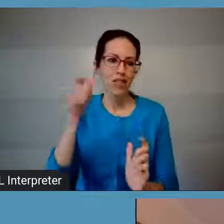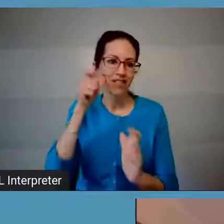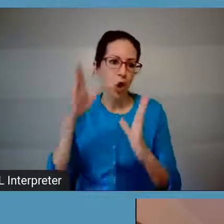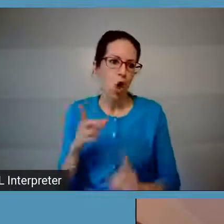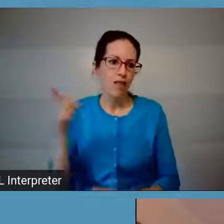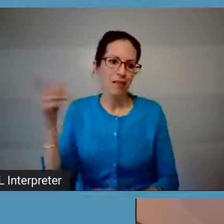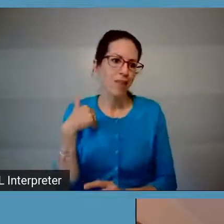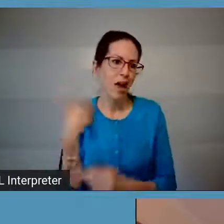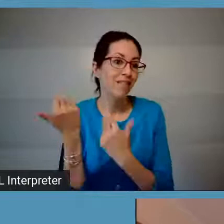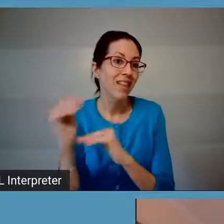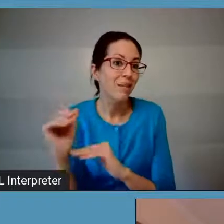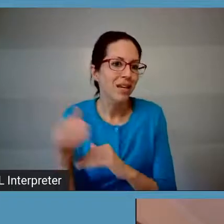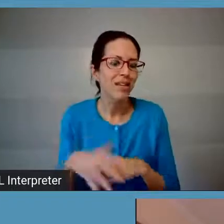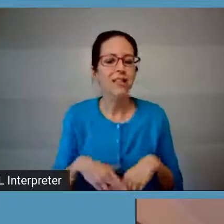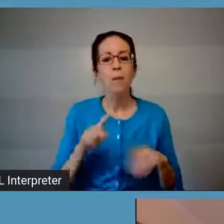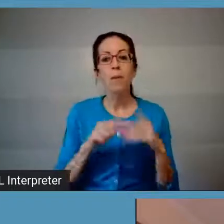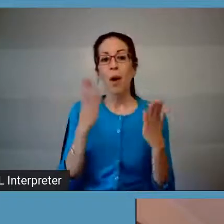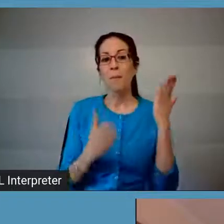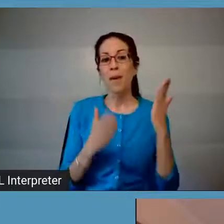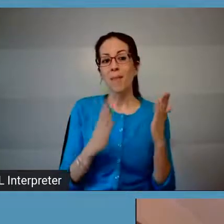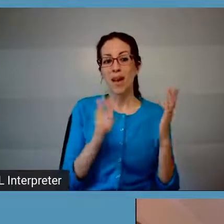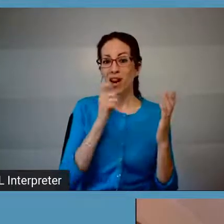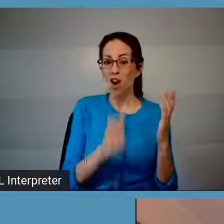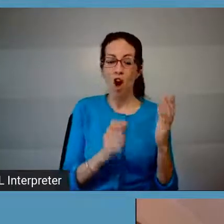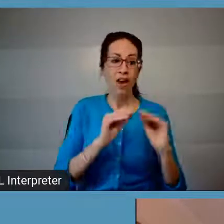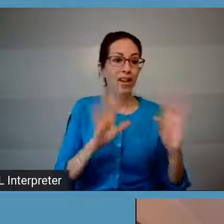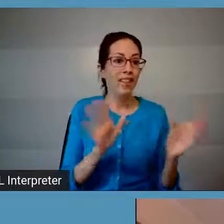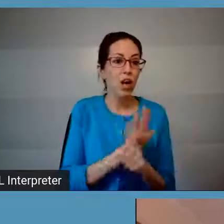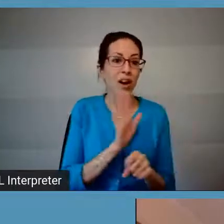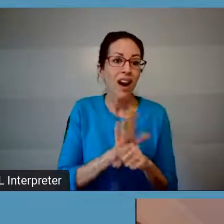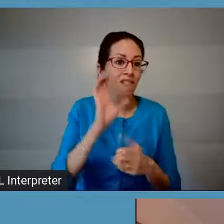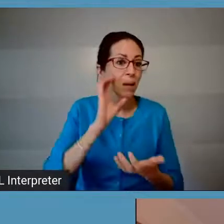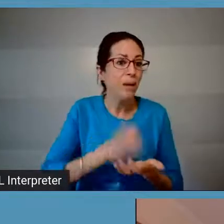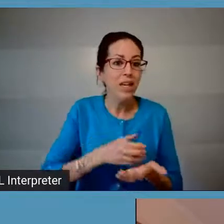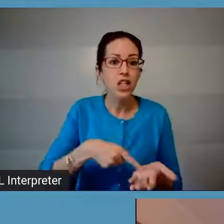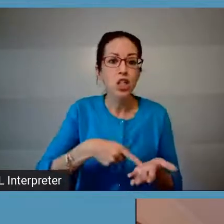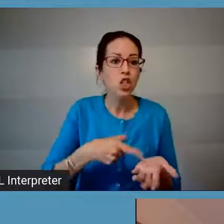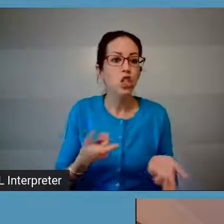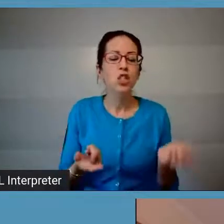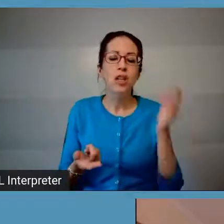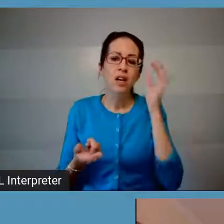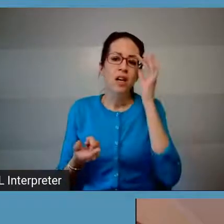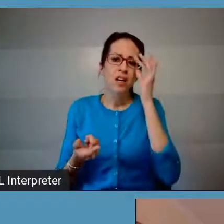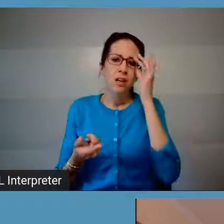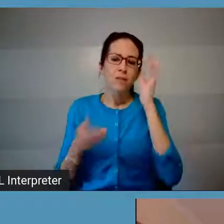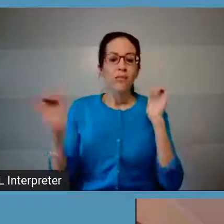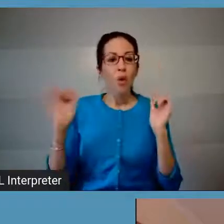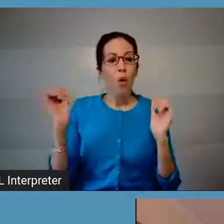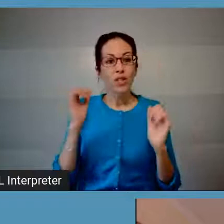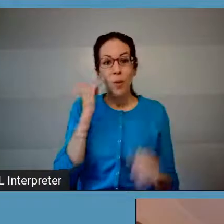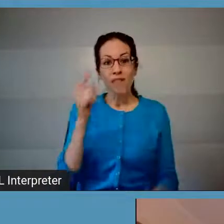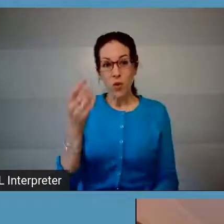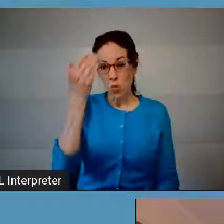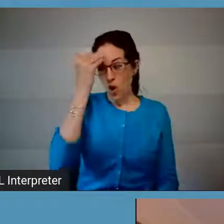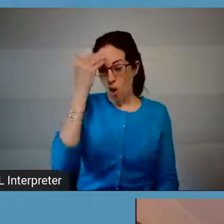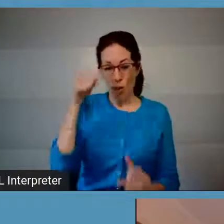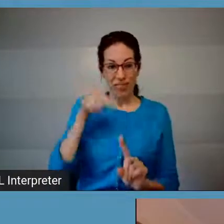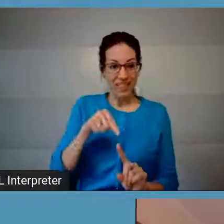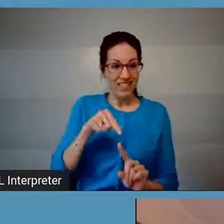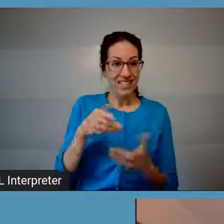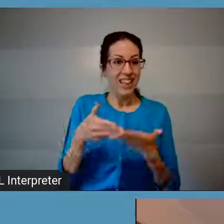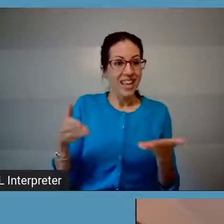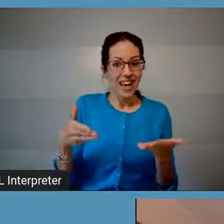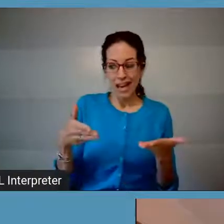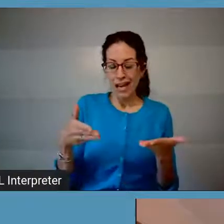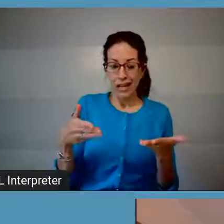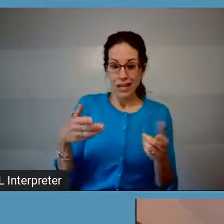a limitation of a not quite sharp enough image. And also, if you know it's been around 7 or 10 years,